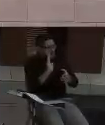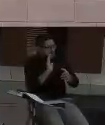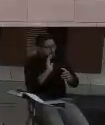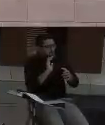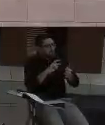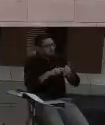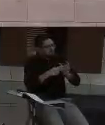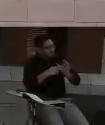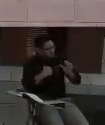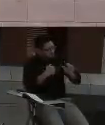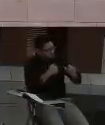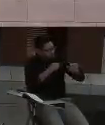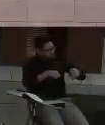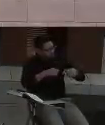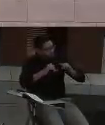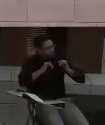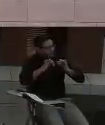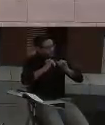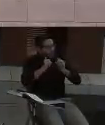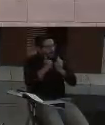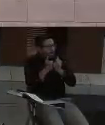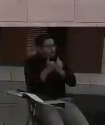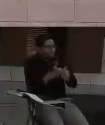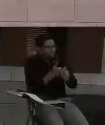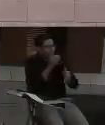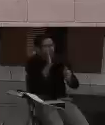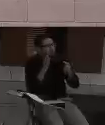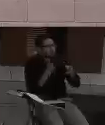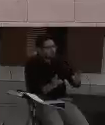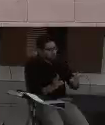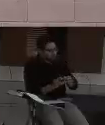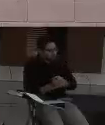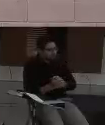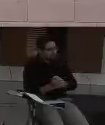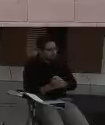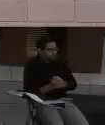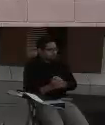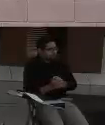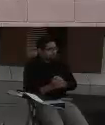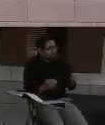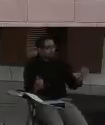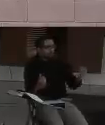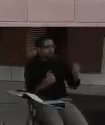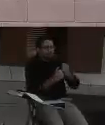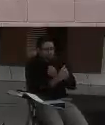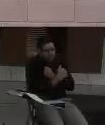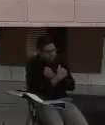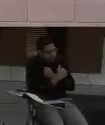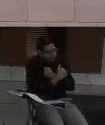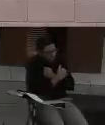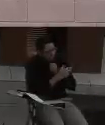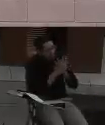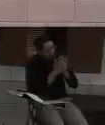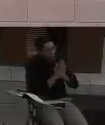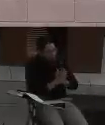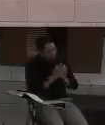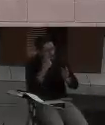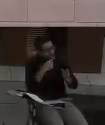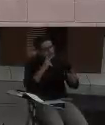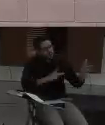what seems impossible. Jesus says, love your enemies and pray for those